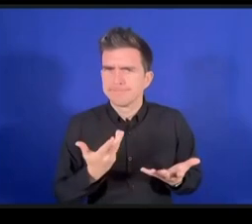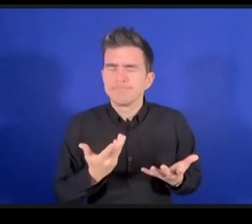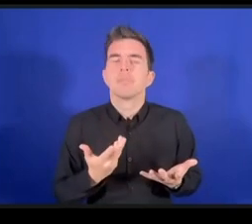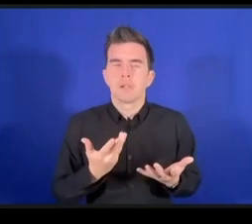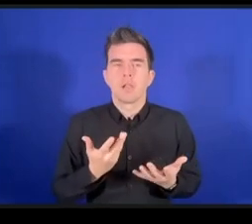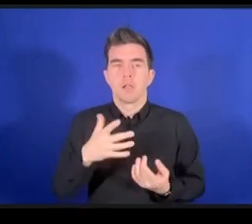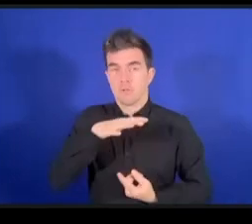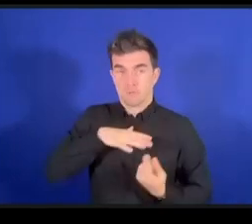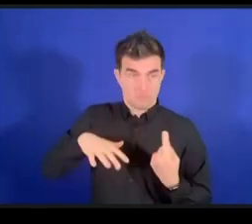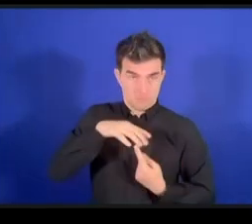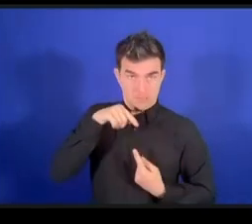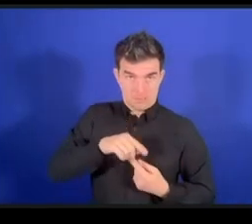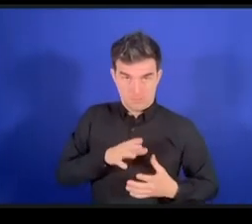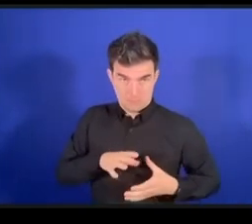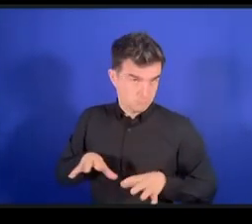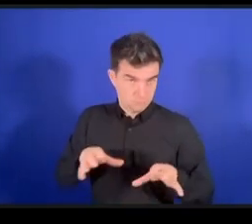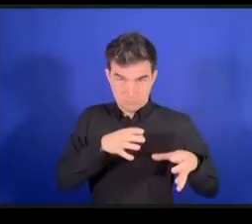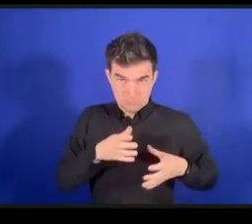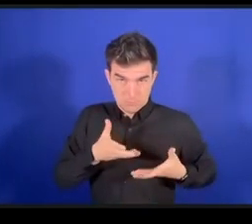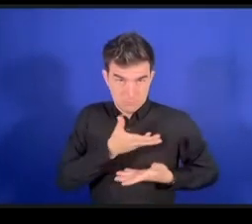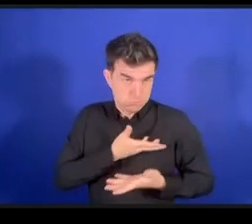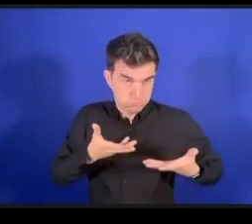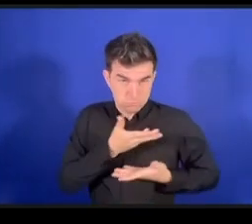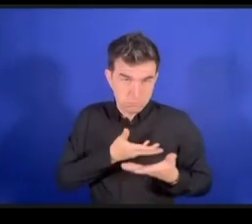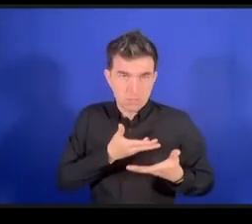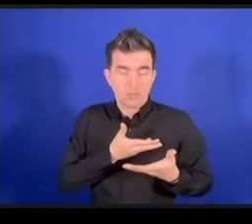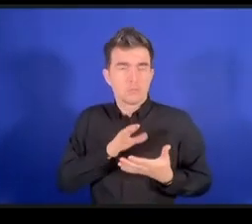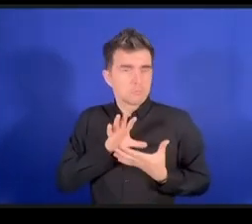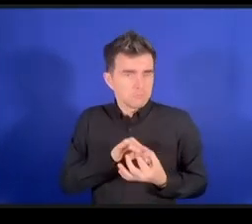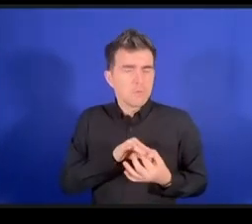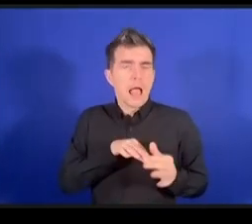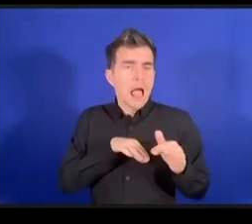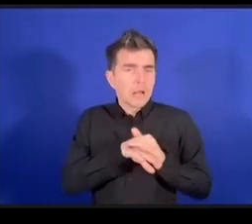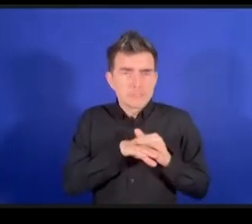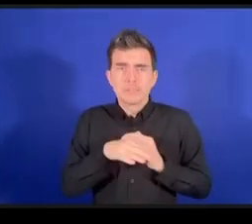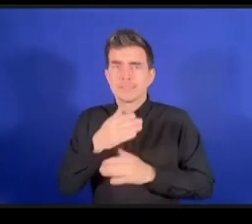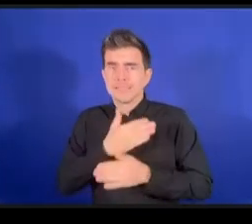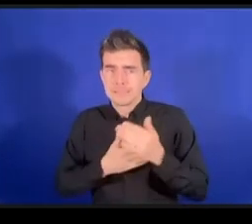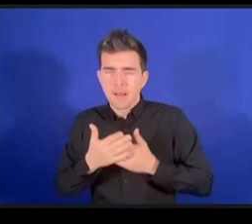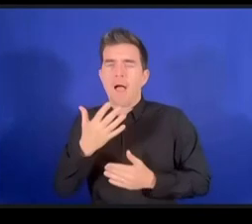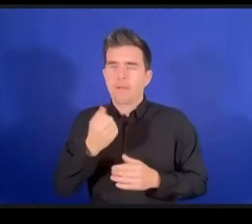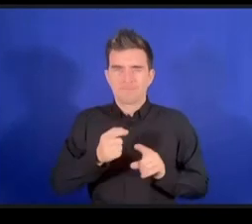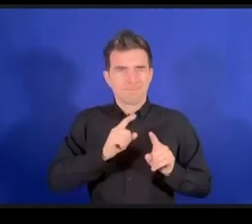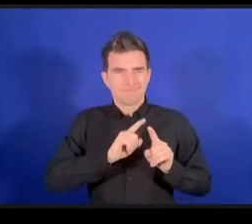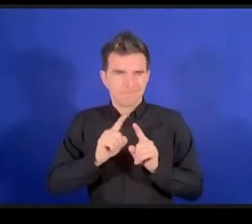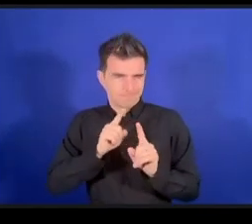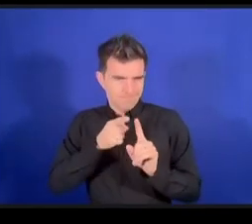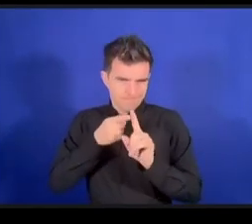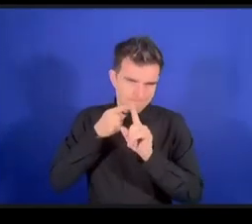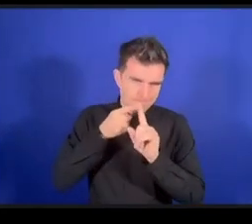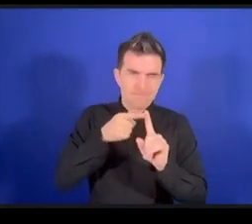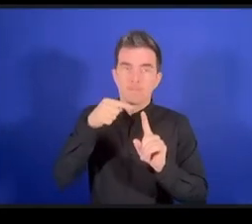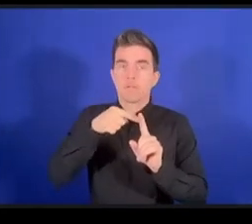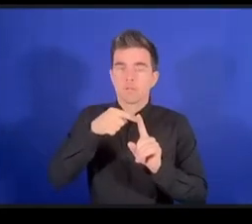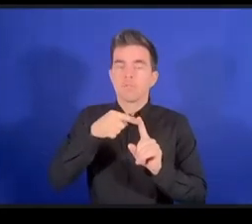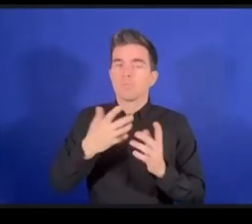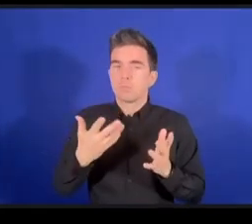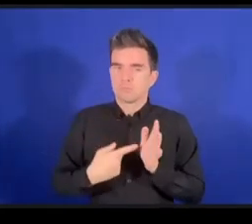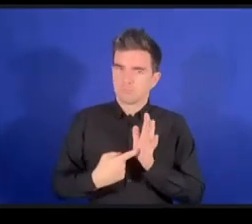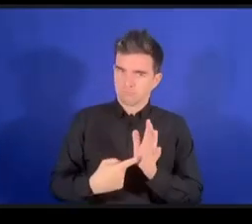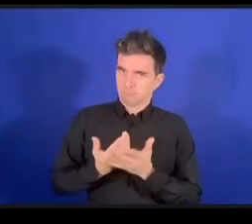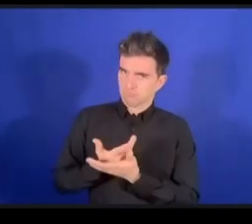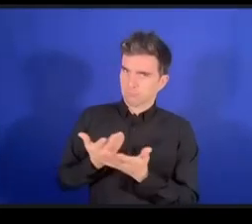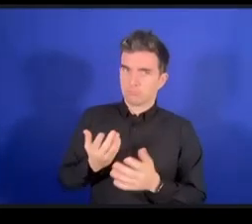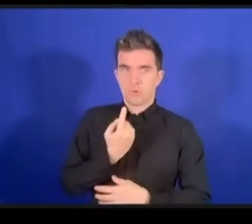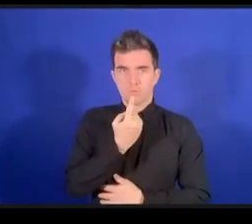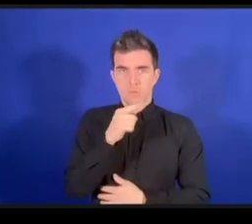disabilities. That is transgender, transcultural boundaries, and transgeographic